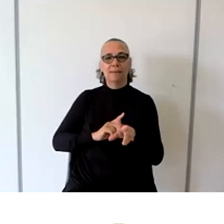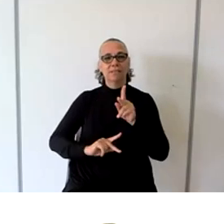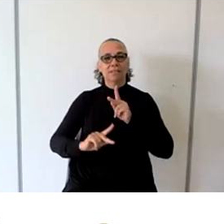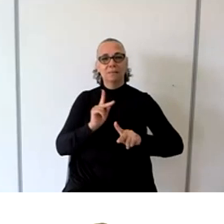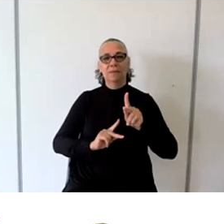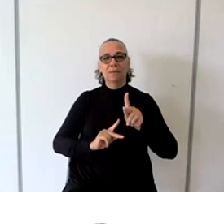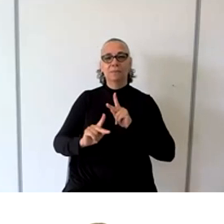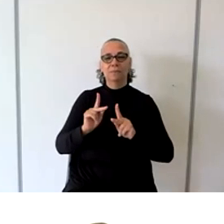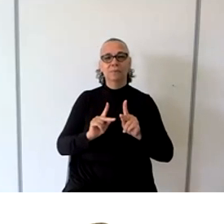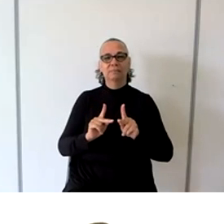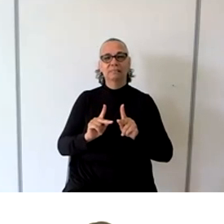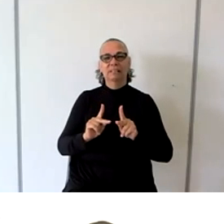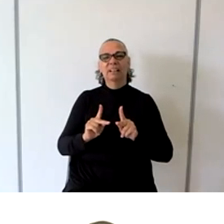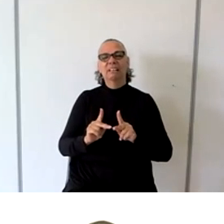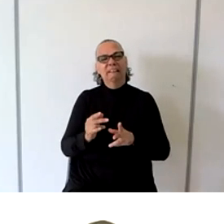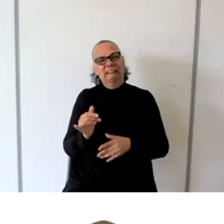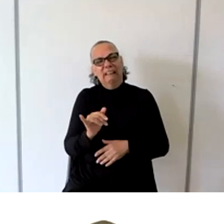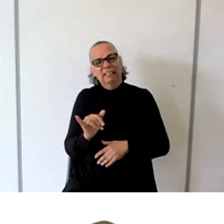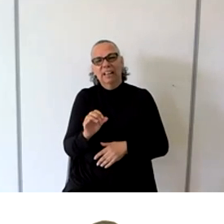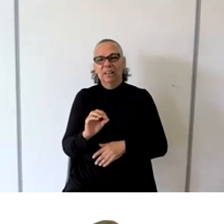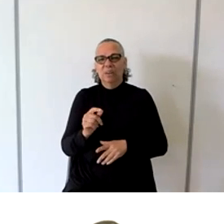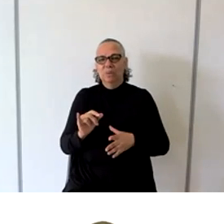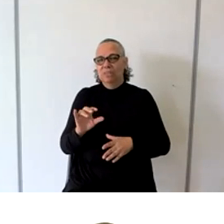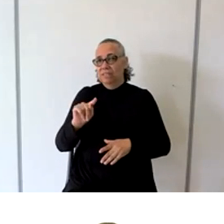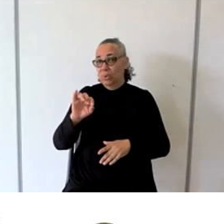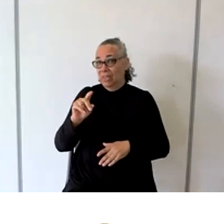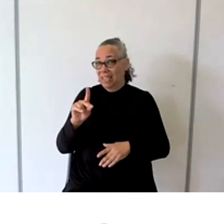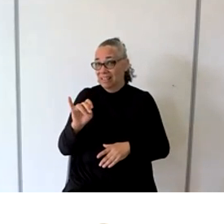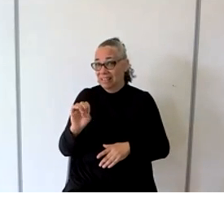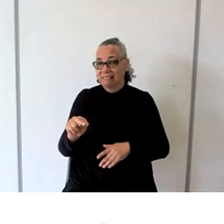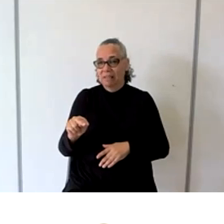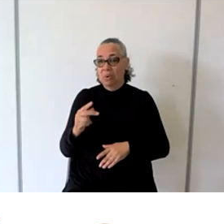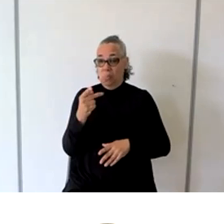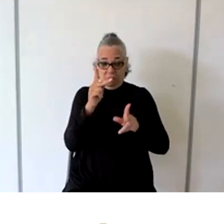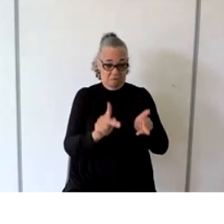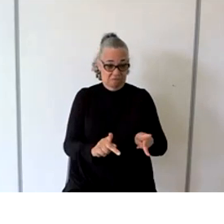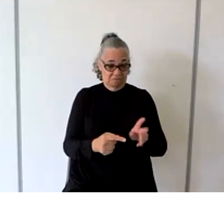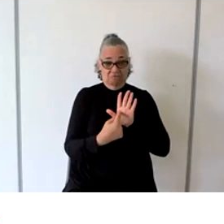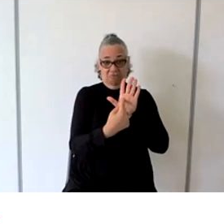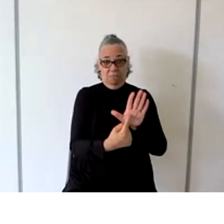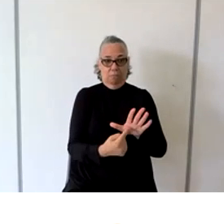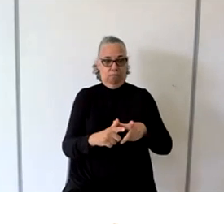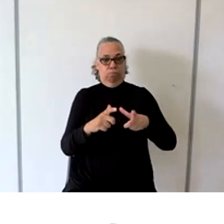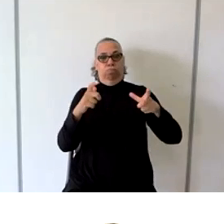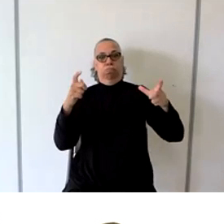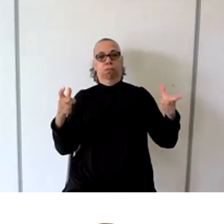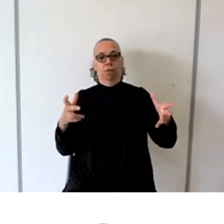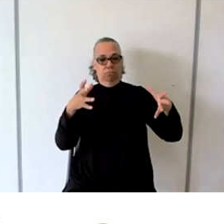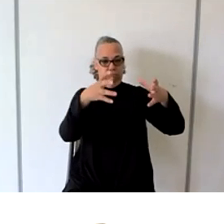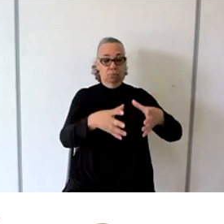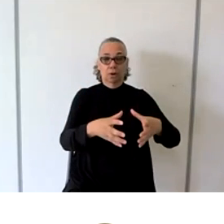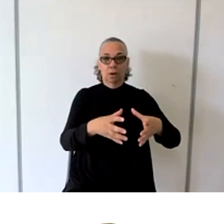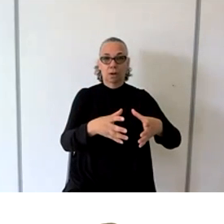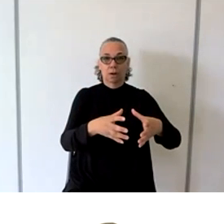almost that tokenism sometimes, right? Mm-hmm. Of, okay, we have one person representing a whole people group that